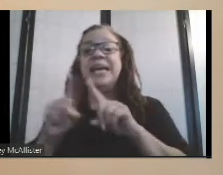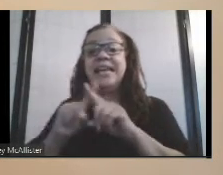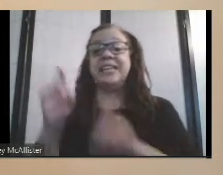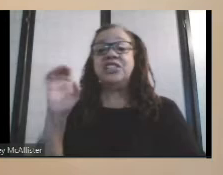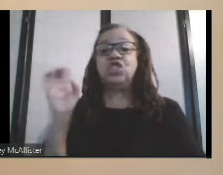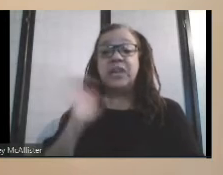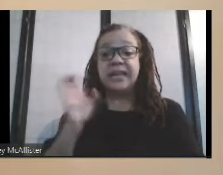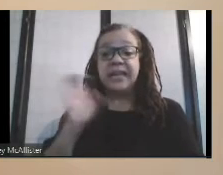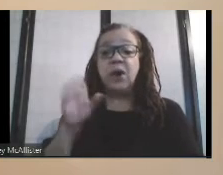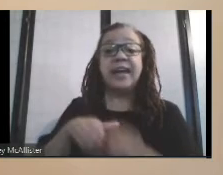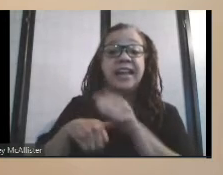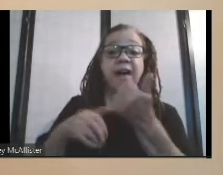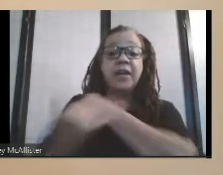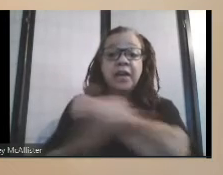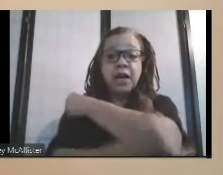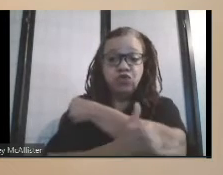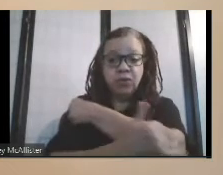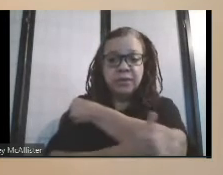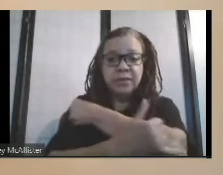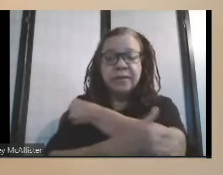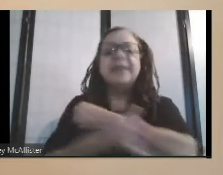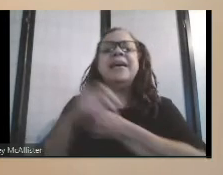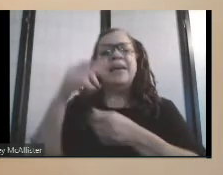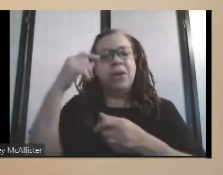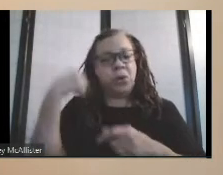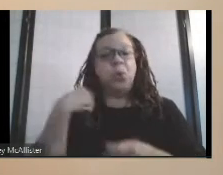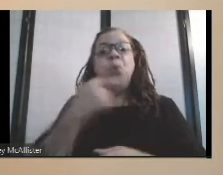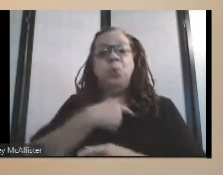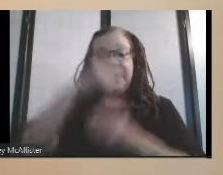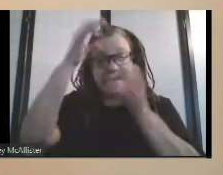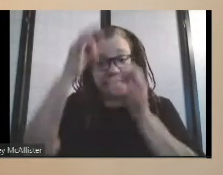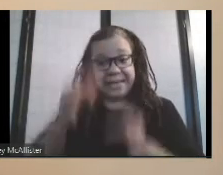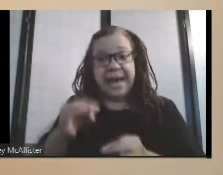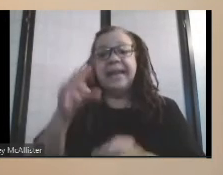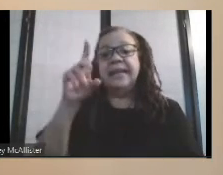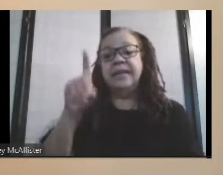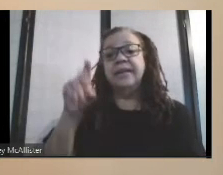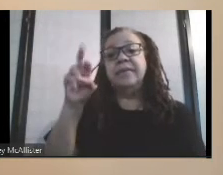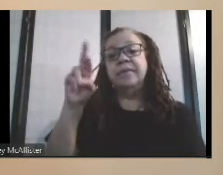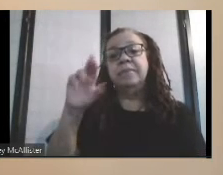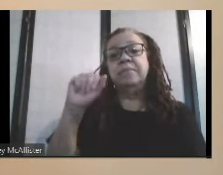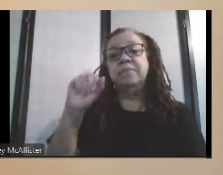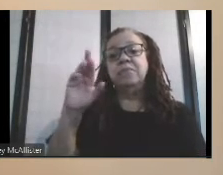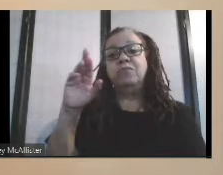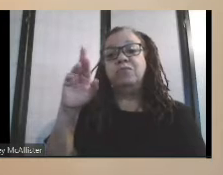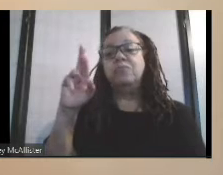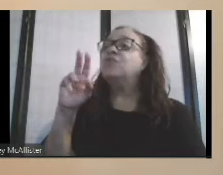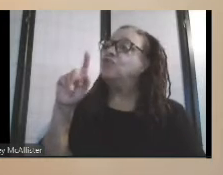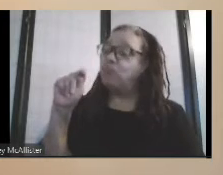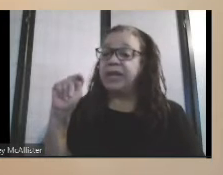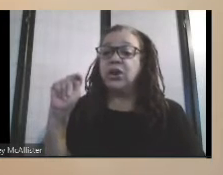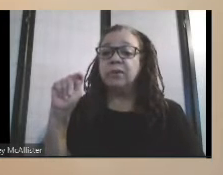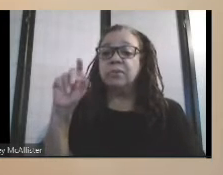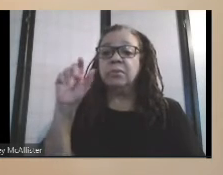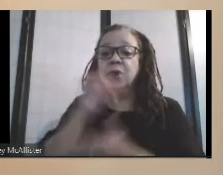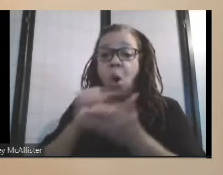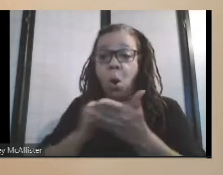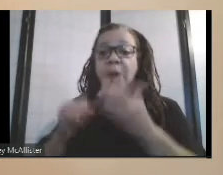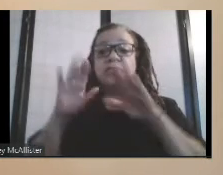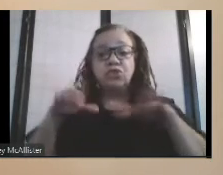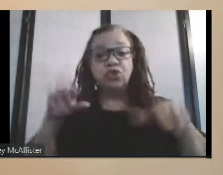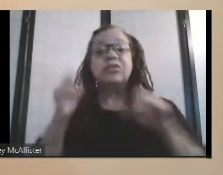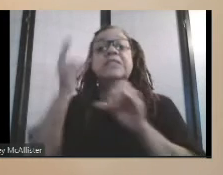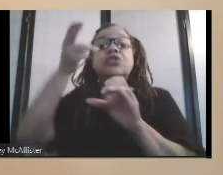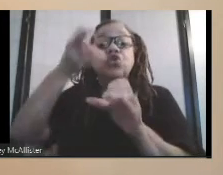Chechnya and other countries. It was at that moment that we decided to give greater Dracut area children the opportunity to enter